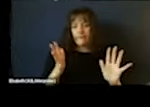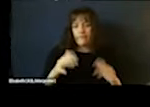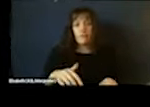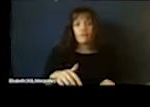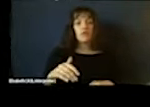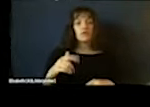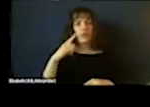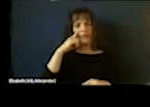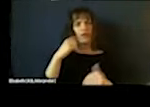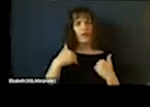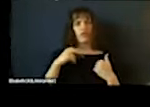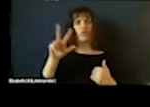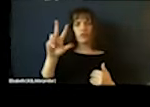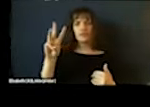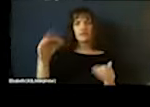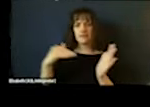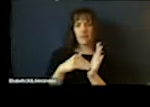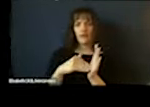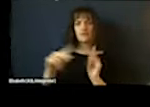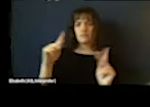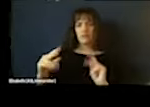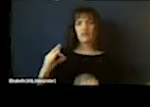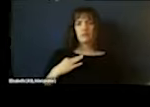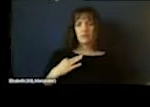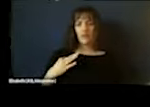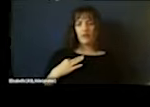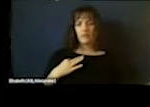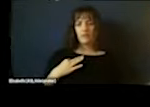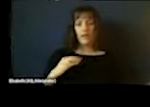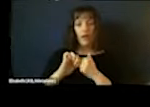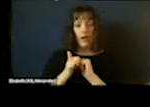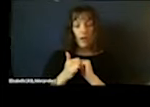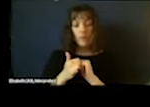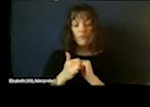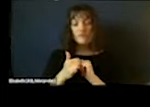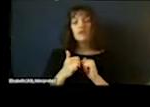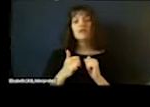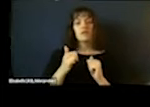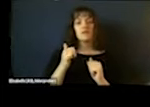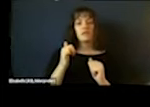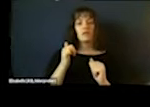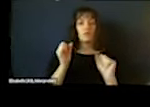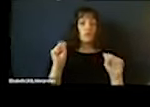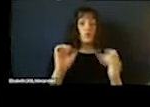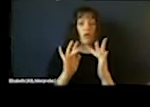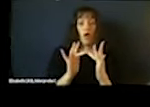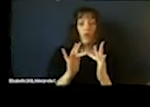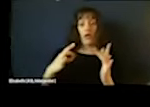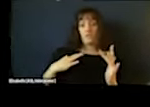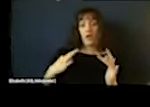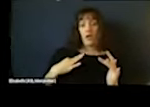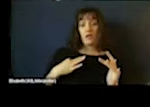36,000 applicant. That's only because we got an application submitted through the online. If we